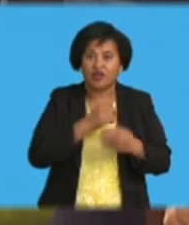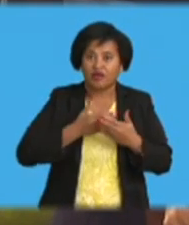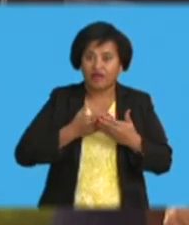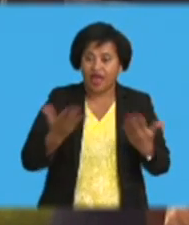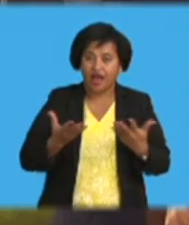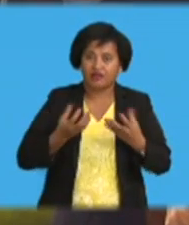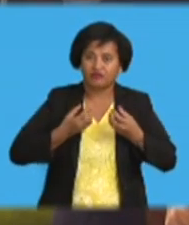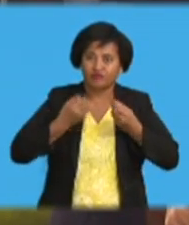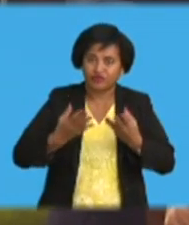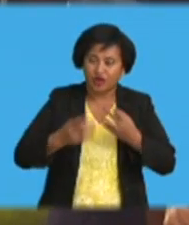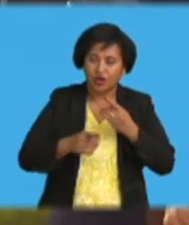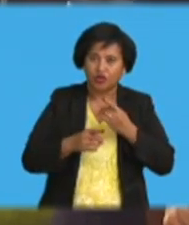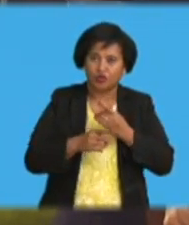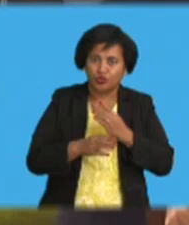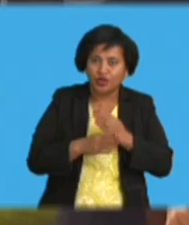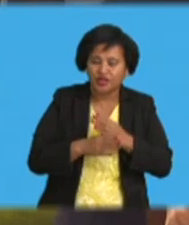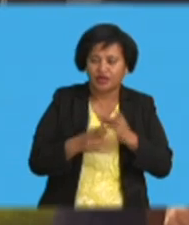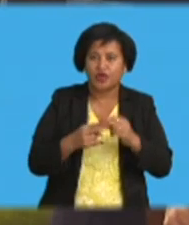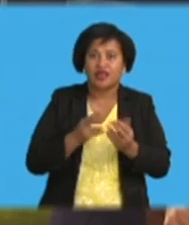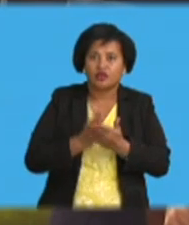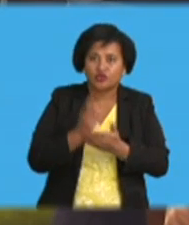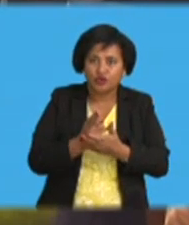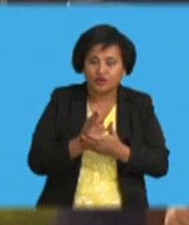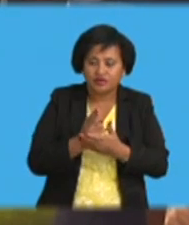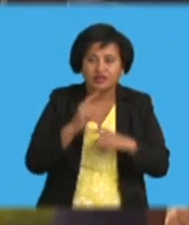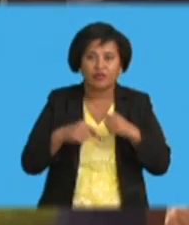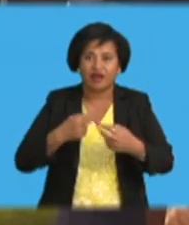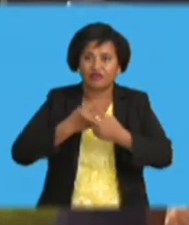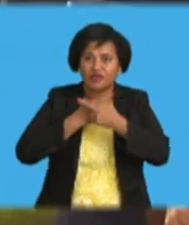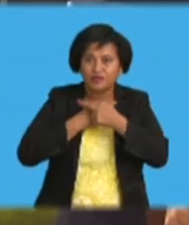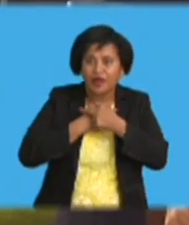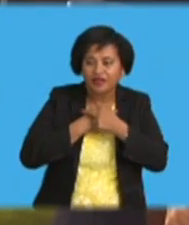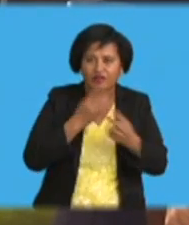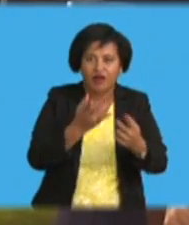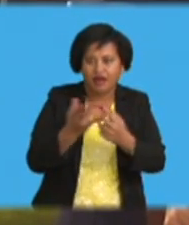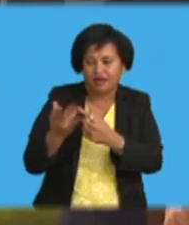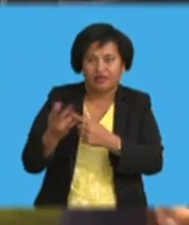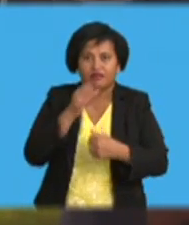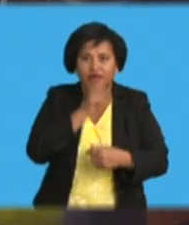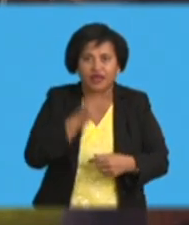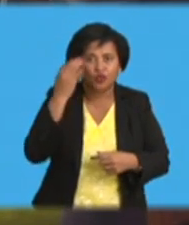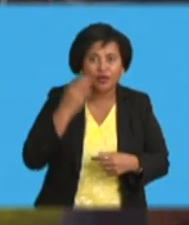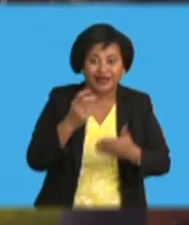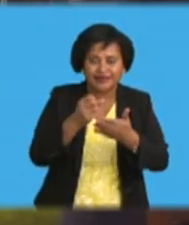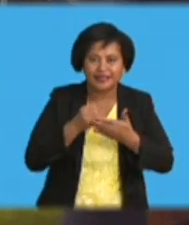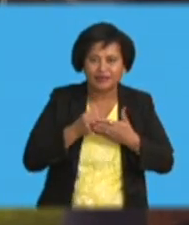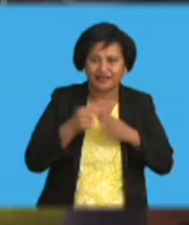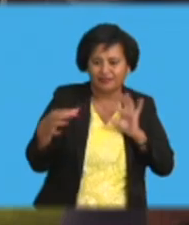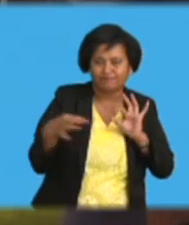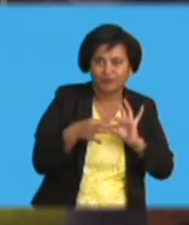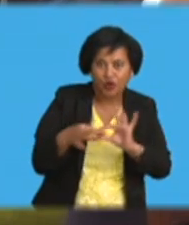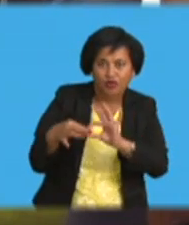truth in Fijian society. It is about the respect we hold for our country men and women. And it is about preserving the bonds